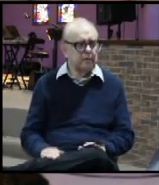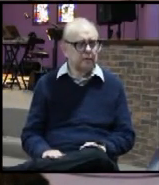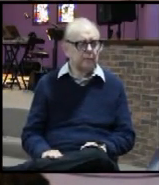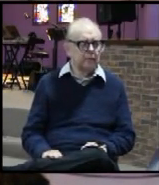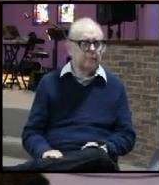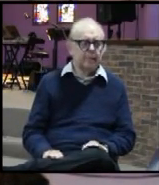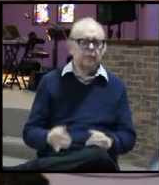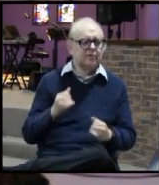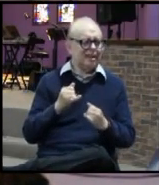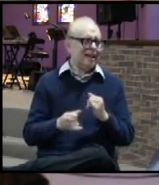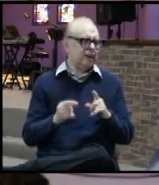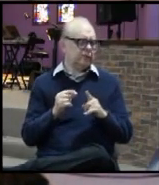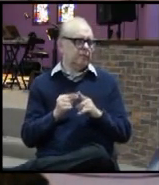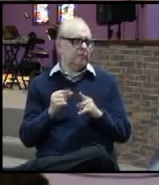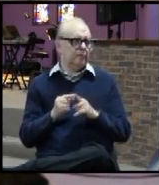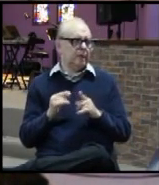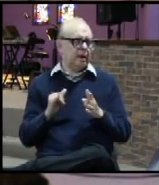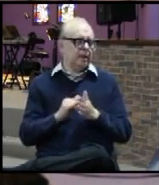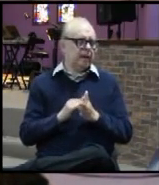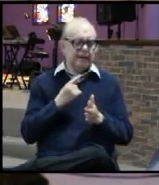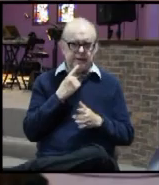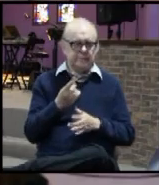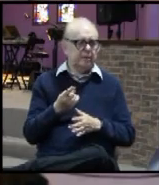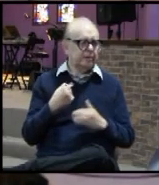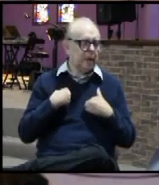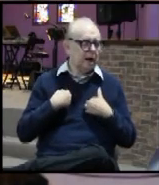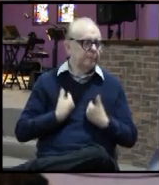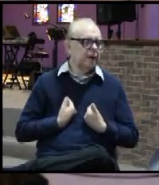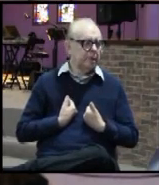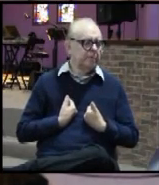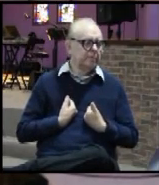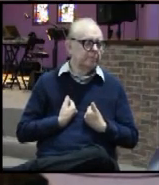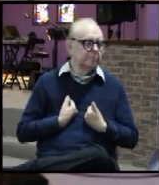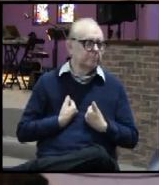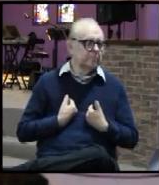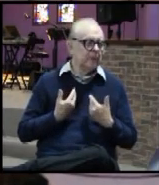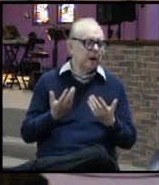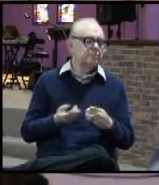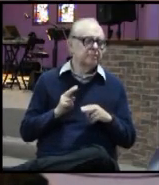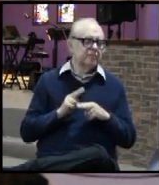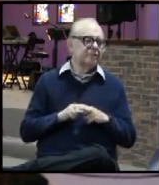those are the last words. I'm tired. Just want to go sleep now.